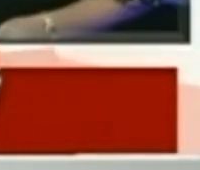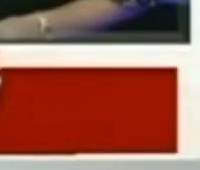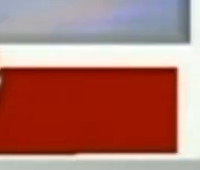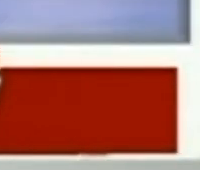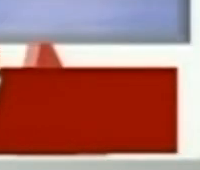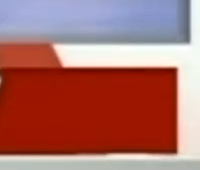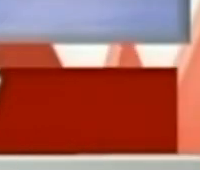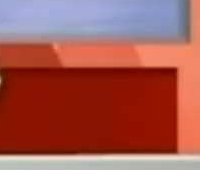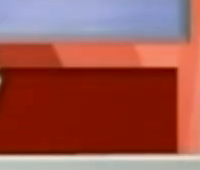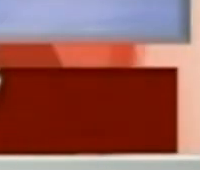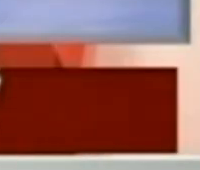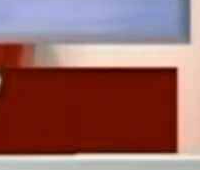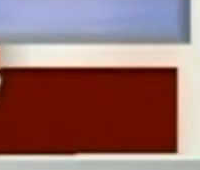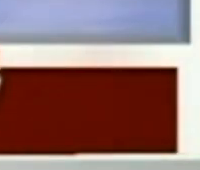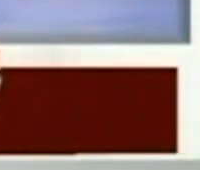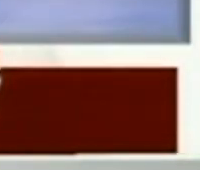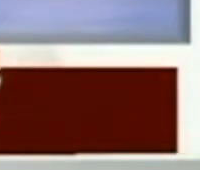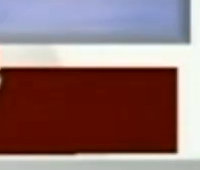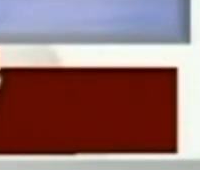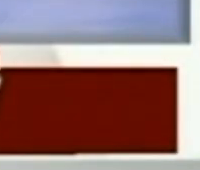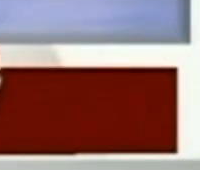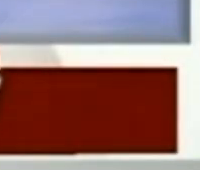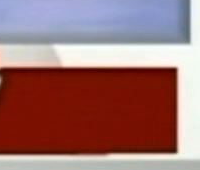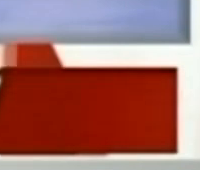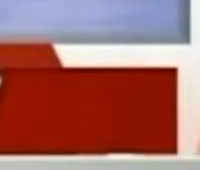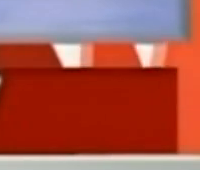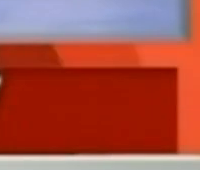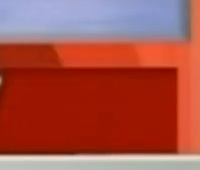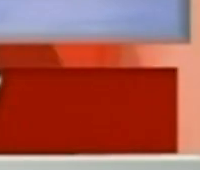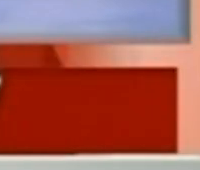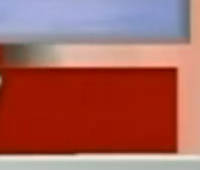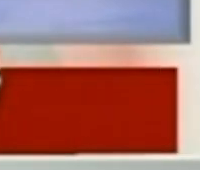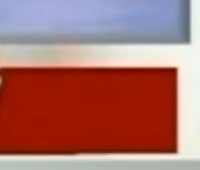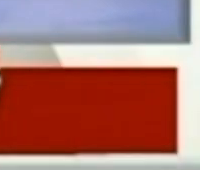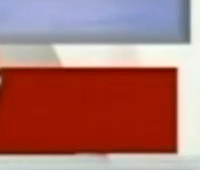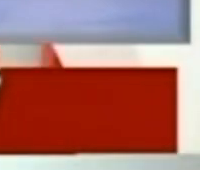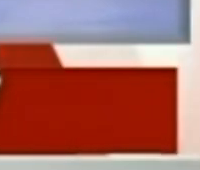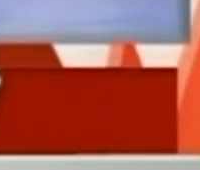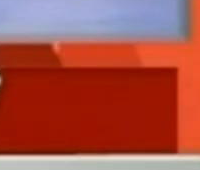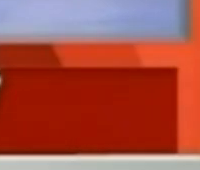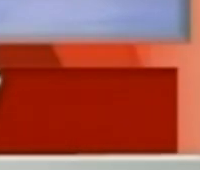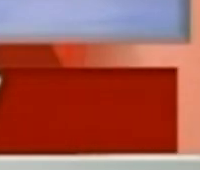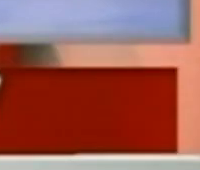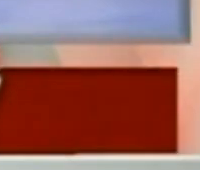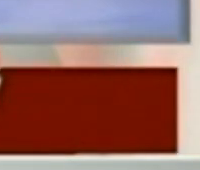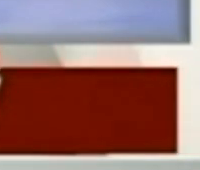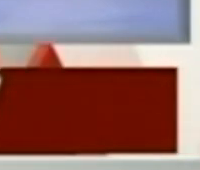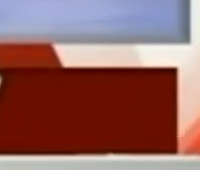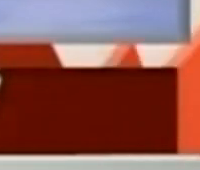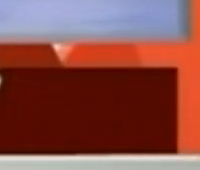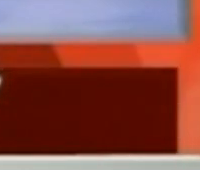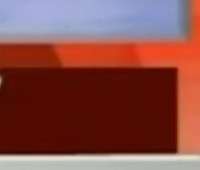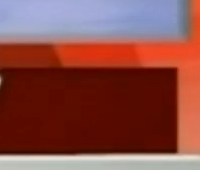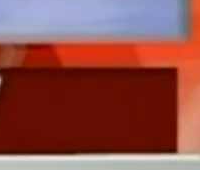thank you, Senator Ralph Recto. Now let's bring into our discussion one of the